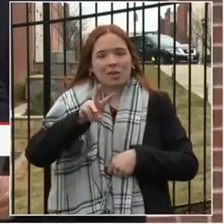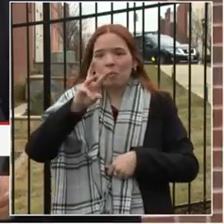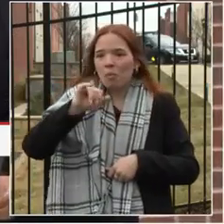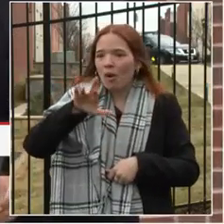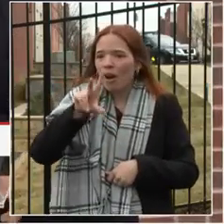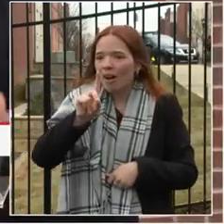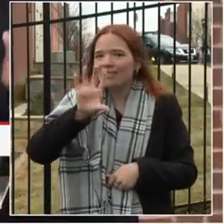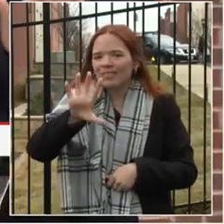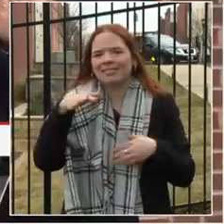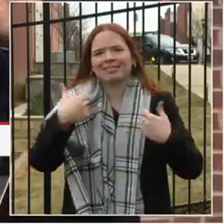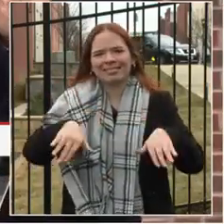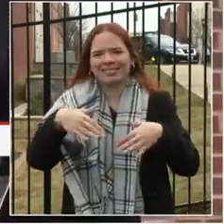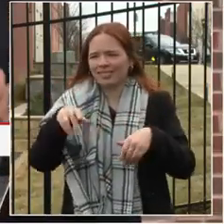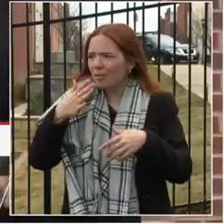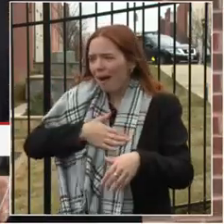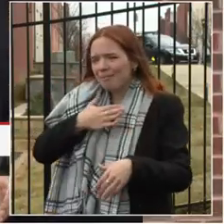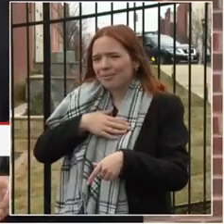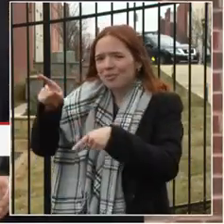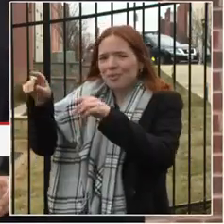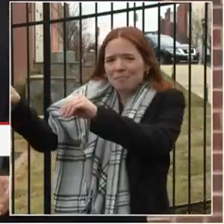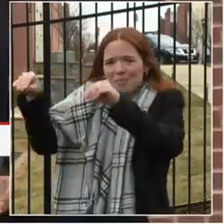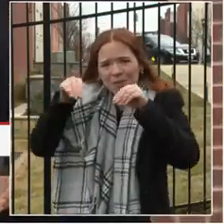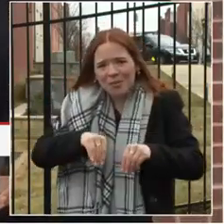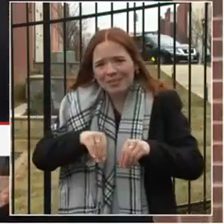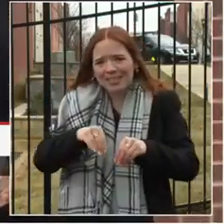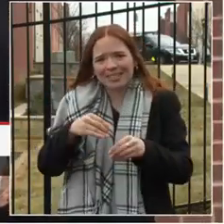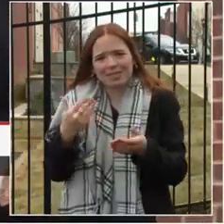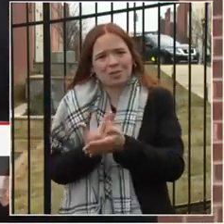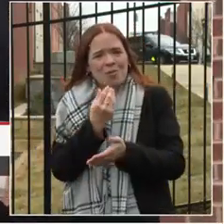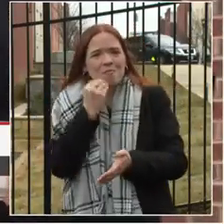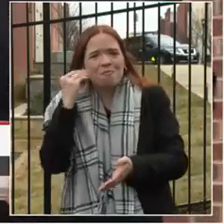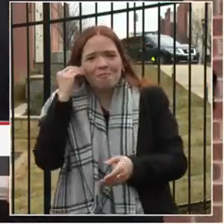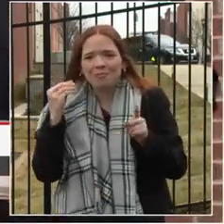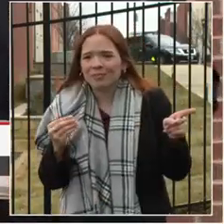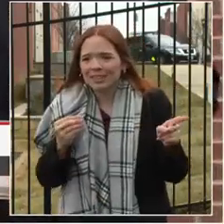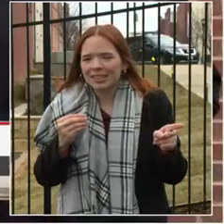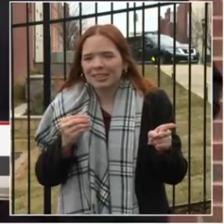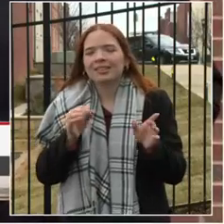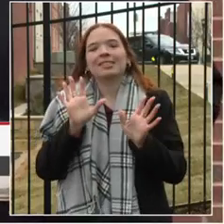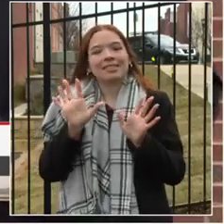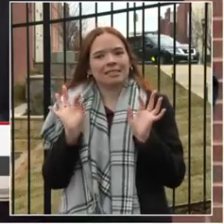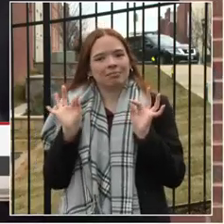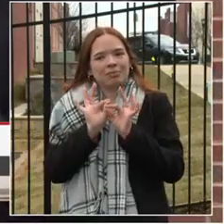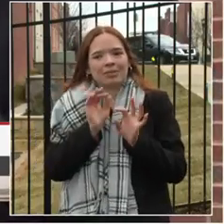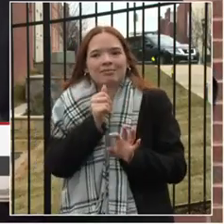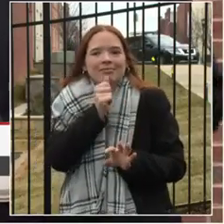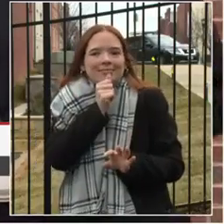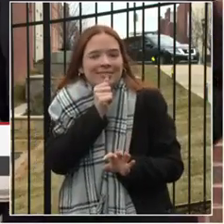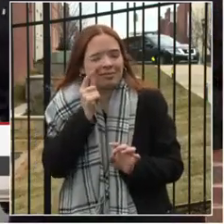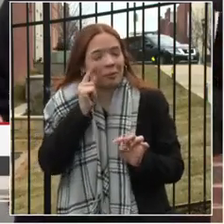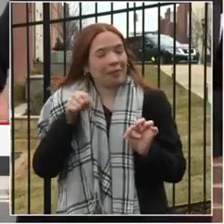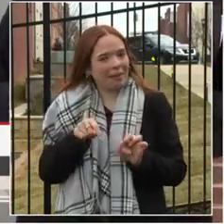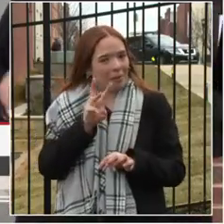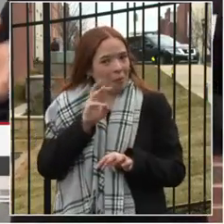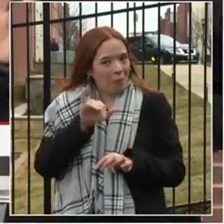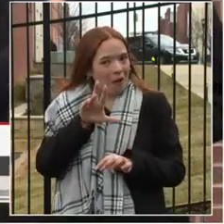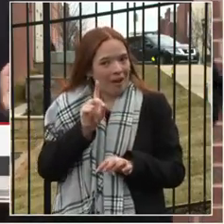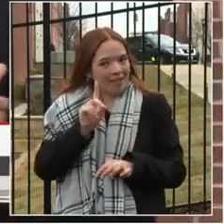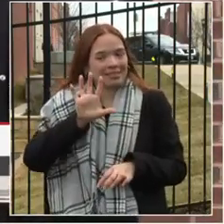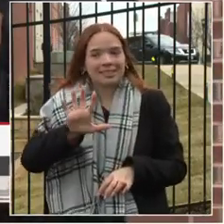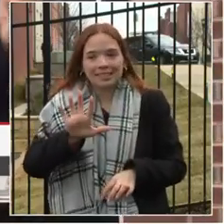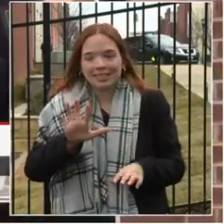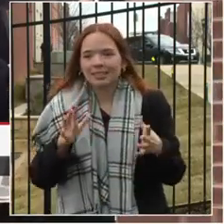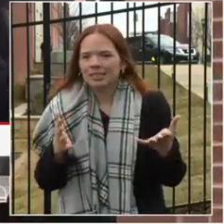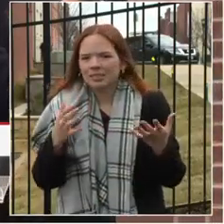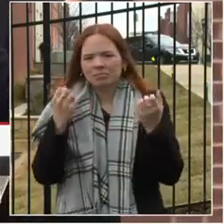I would argue is one of the best kept secrets in the city. Ward 5 represents an area of the city where there is opportunity, there is